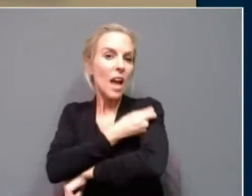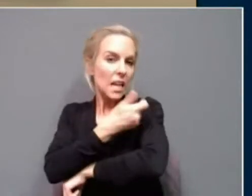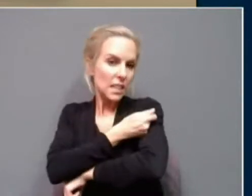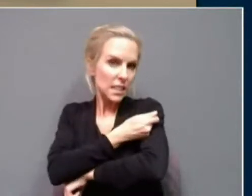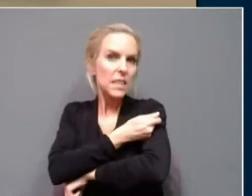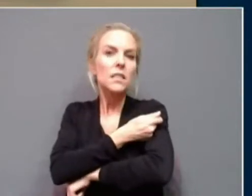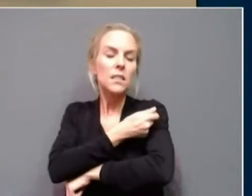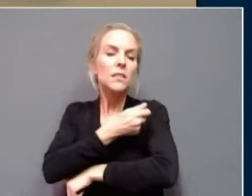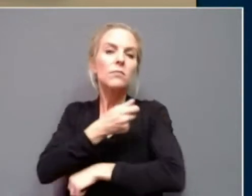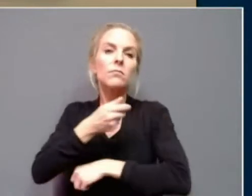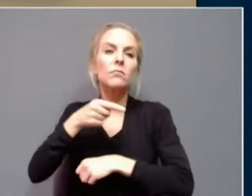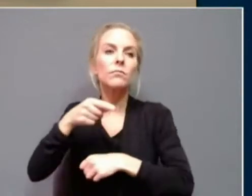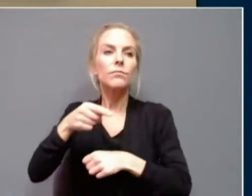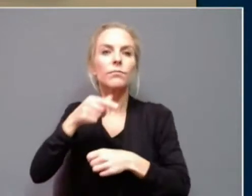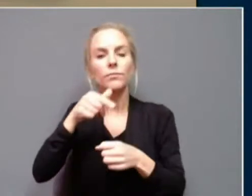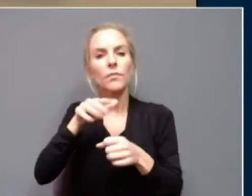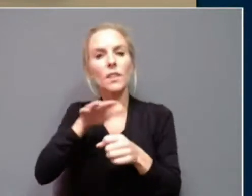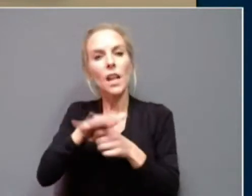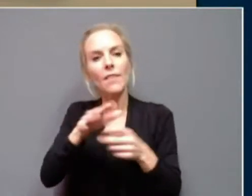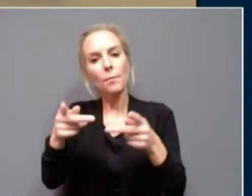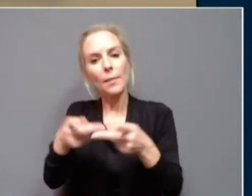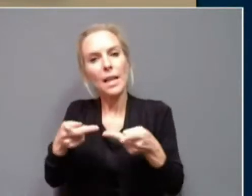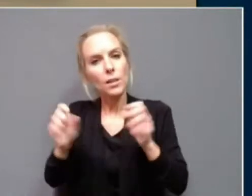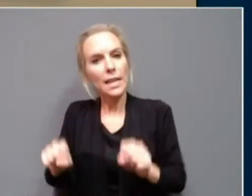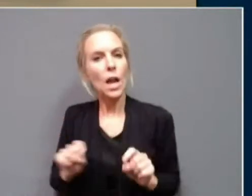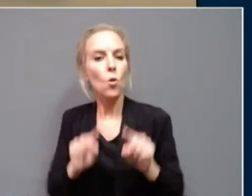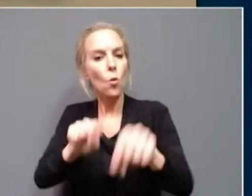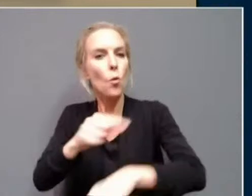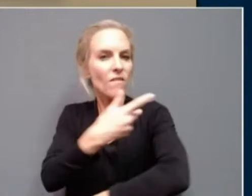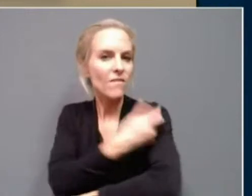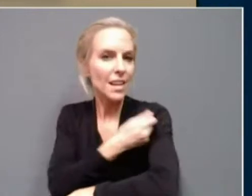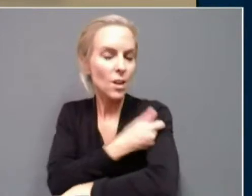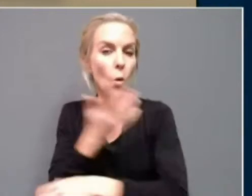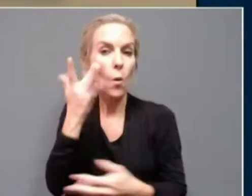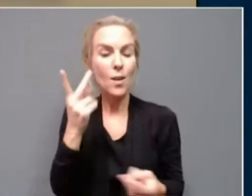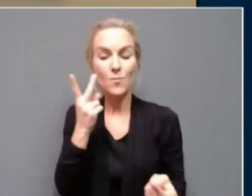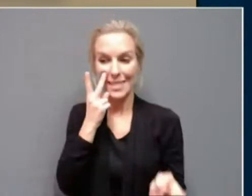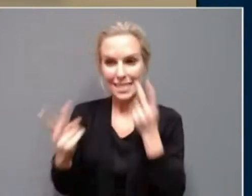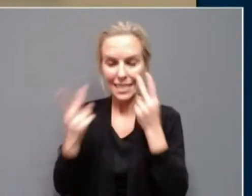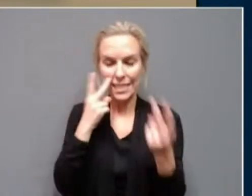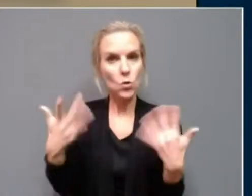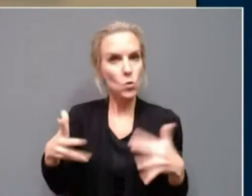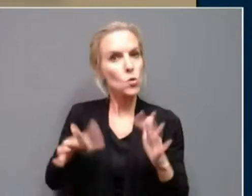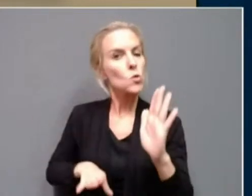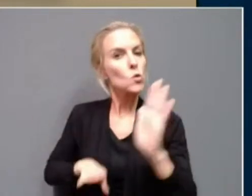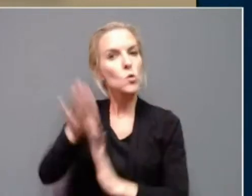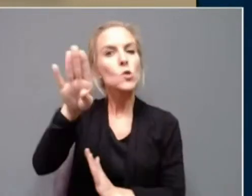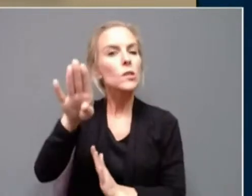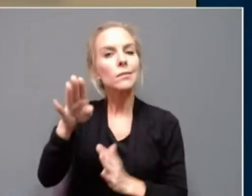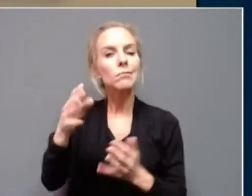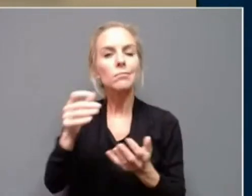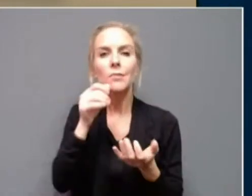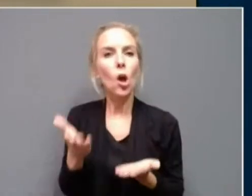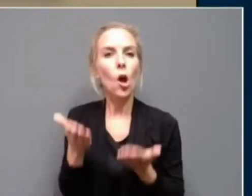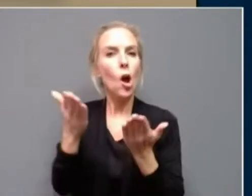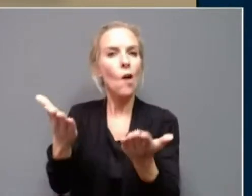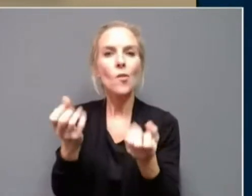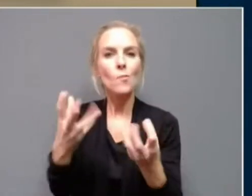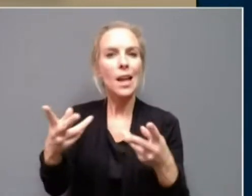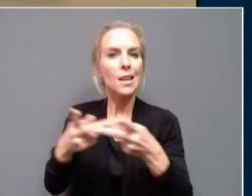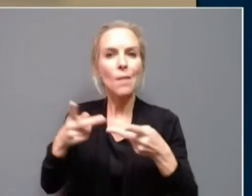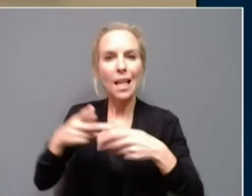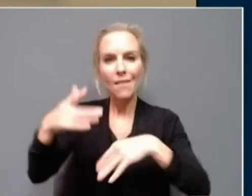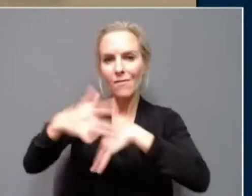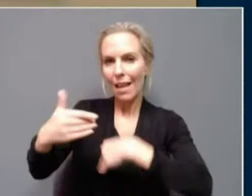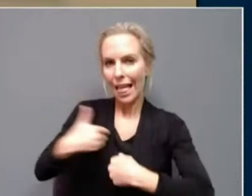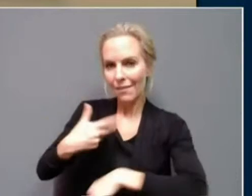vaccinated still. So I think that's why we're seeing such a steep increase. We have amazing nurses,